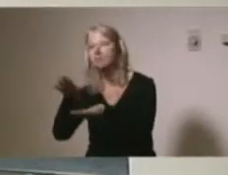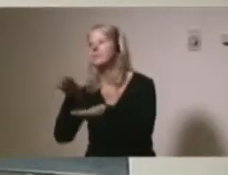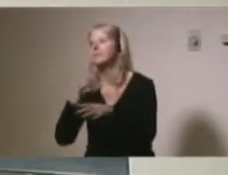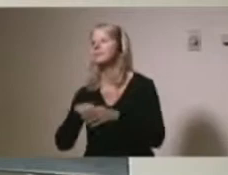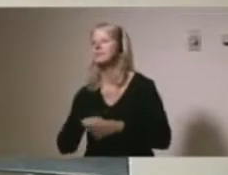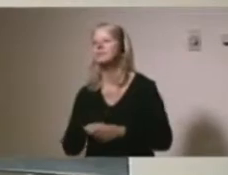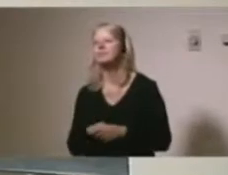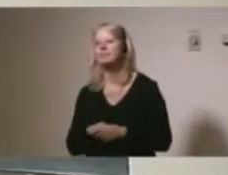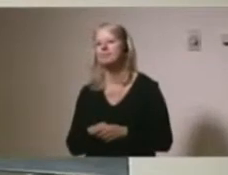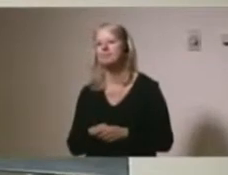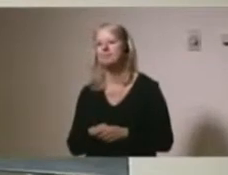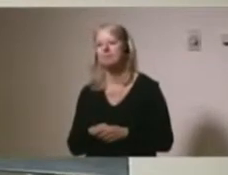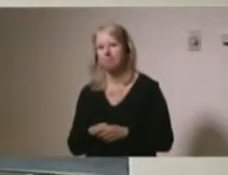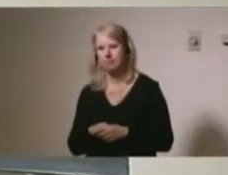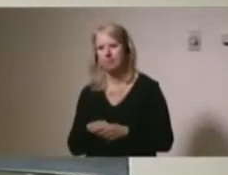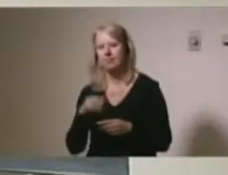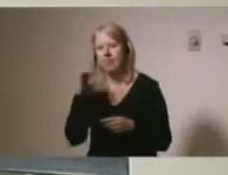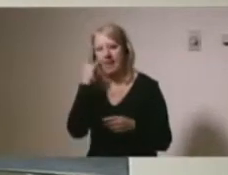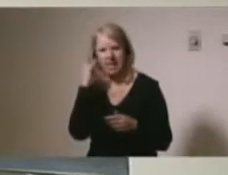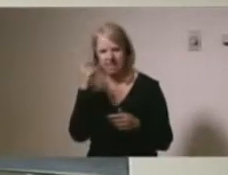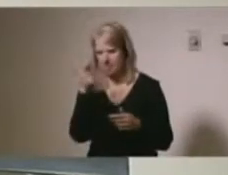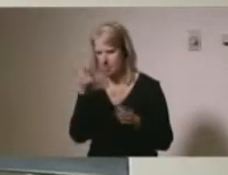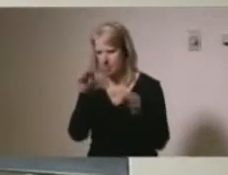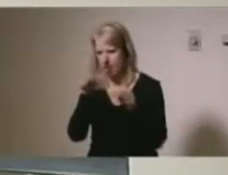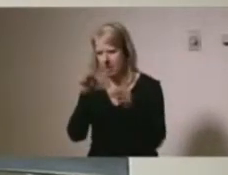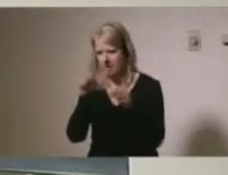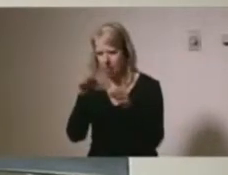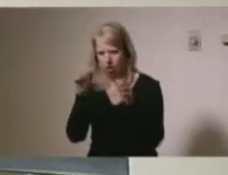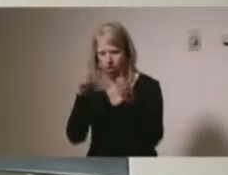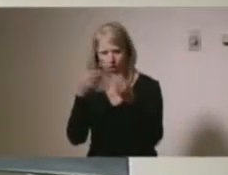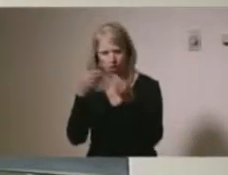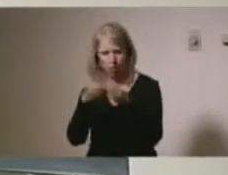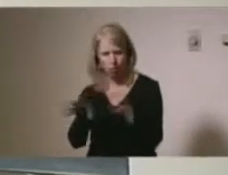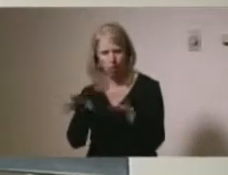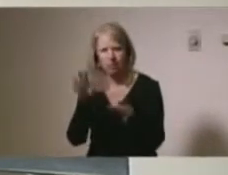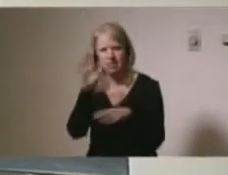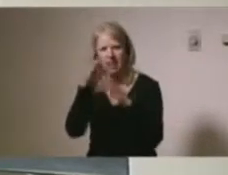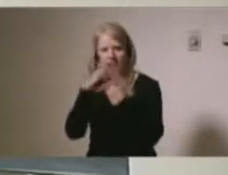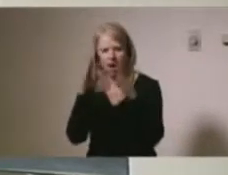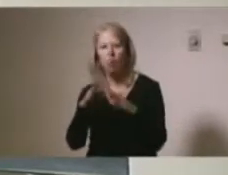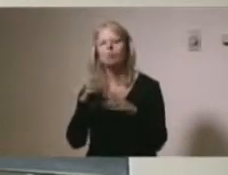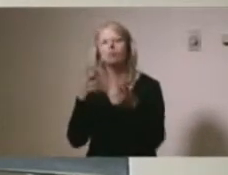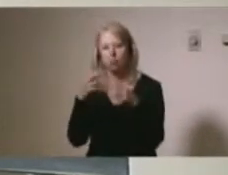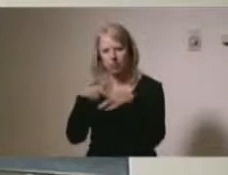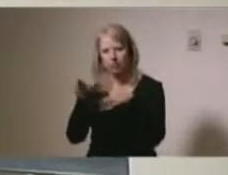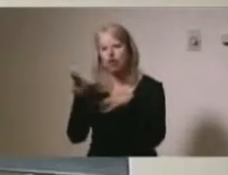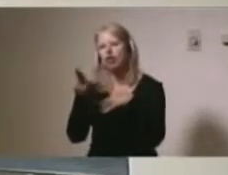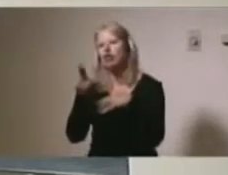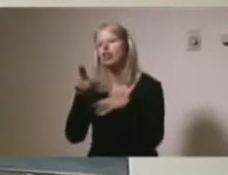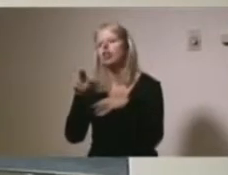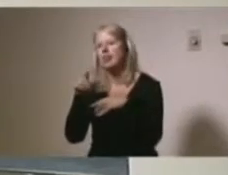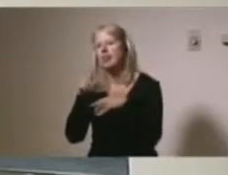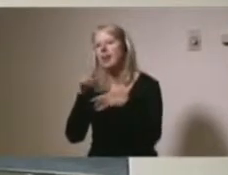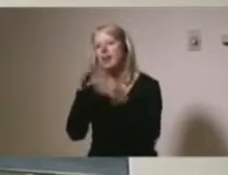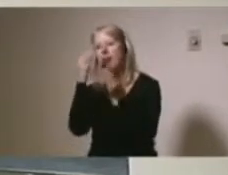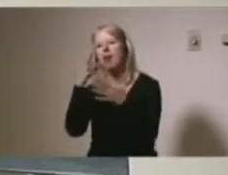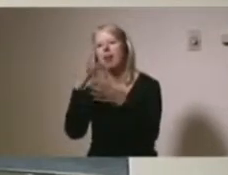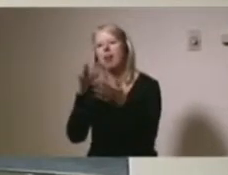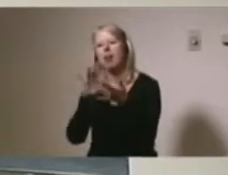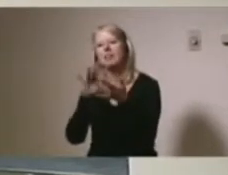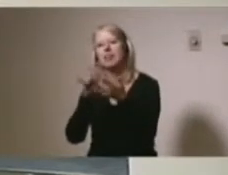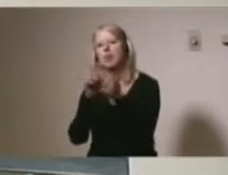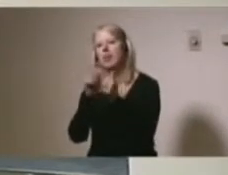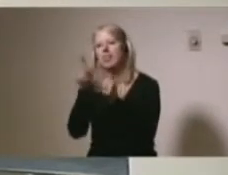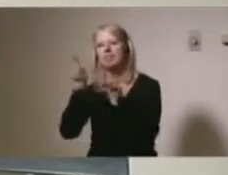if they're close to losing their housing, we refer them, and we also put them into contact with